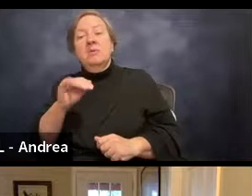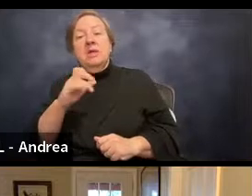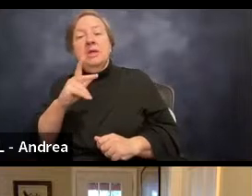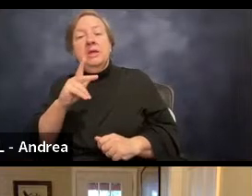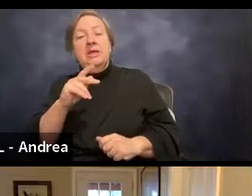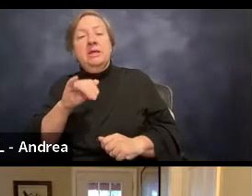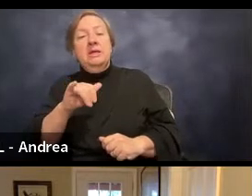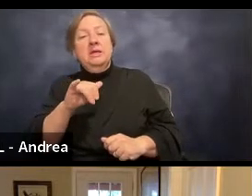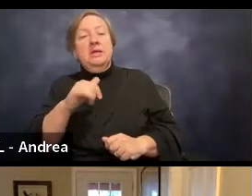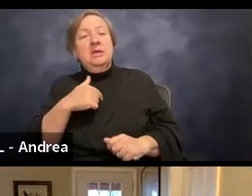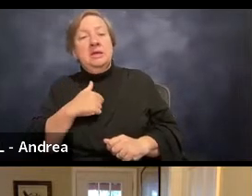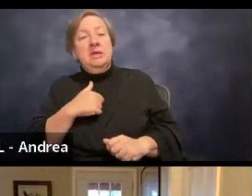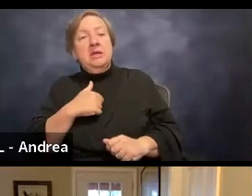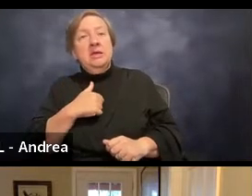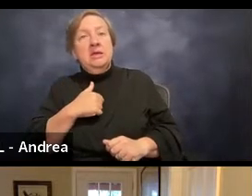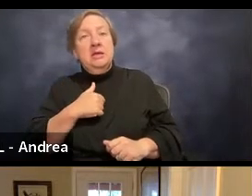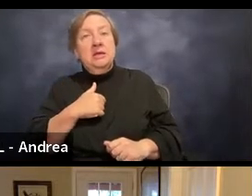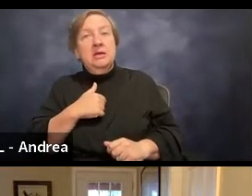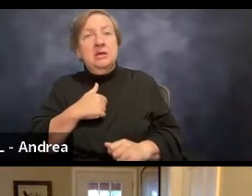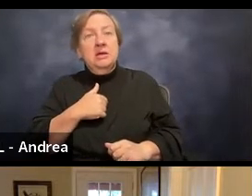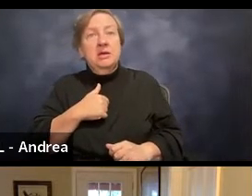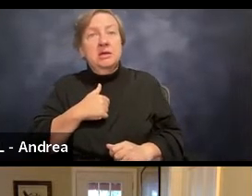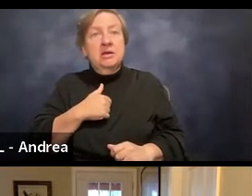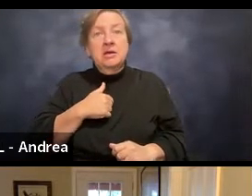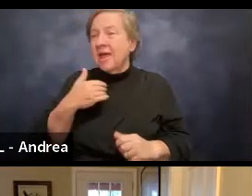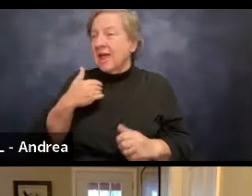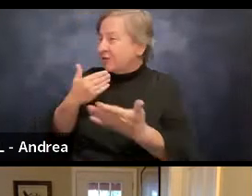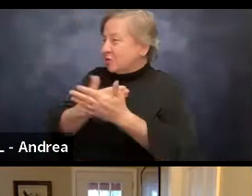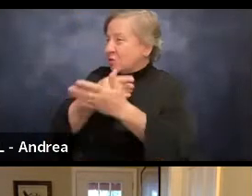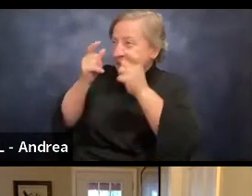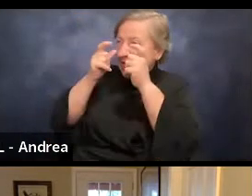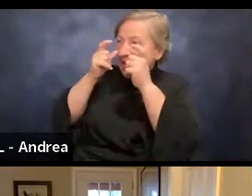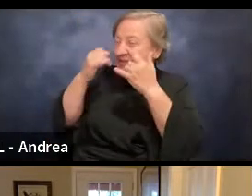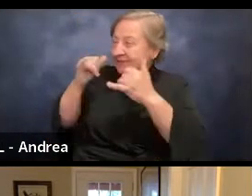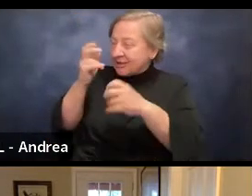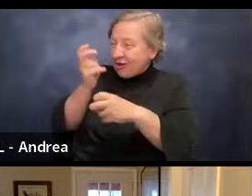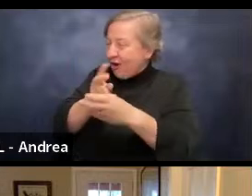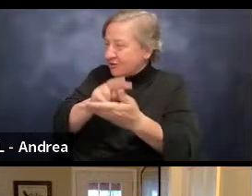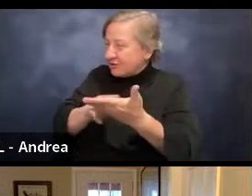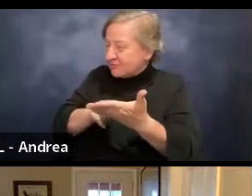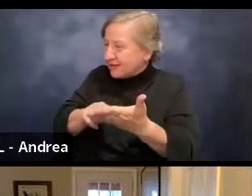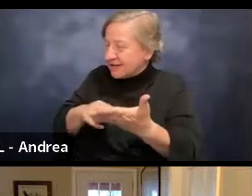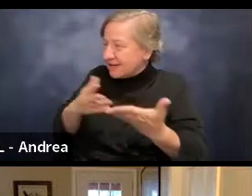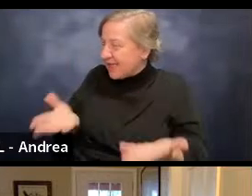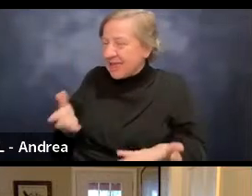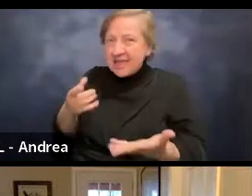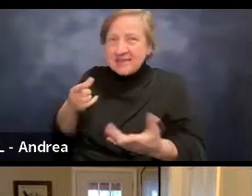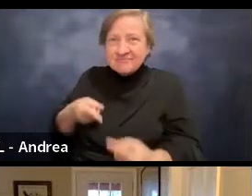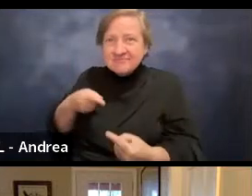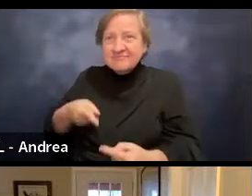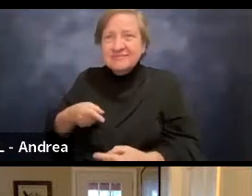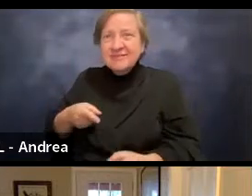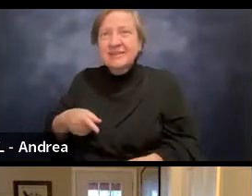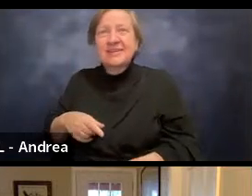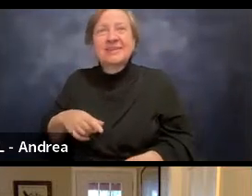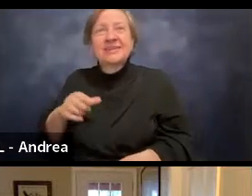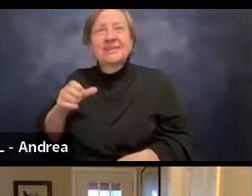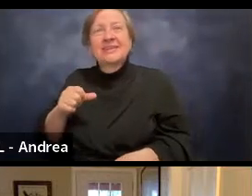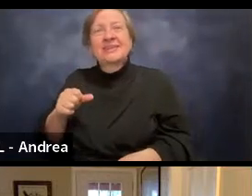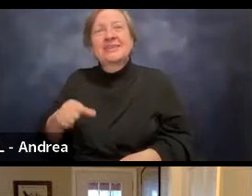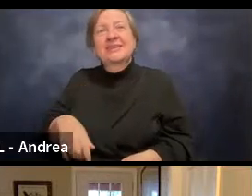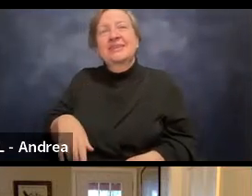And you know, these are new prescriptions too, and I'm still having a hard time. They look I know, right? That's hard. It's like, yeah, Vince Crafter, how